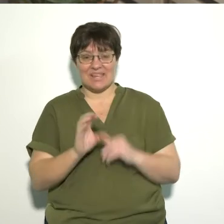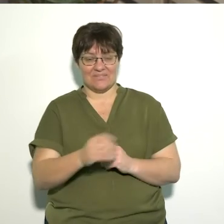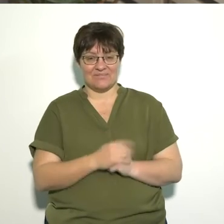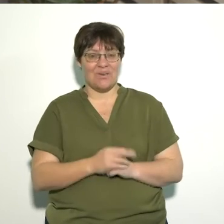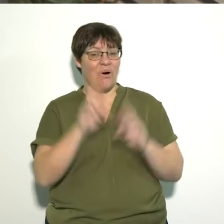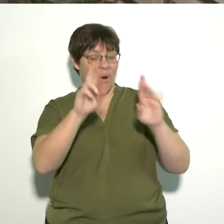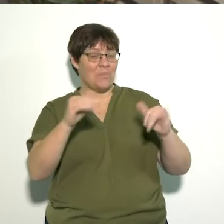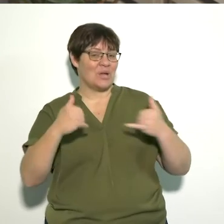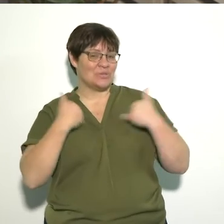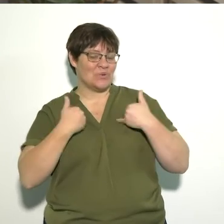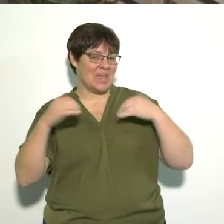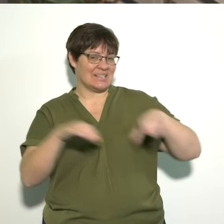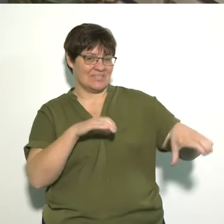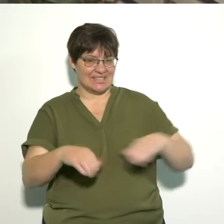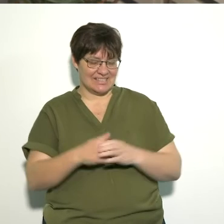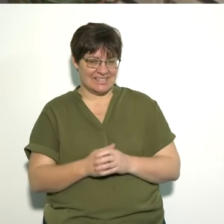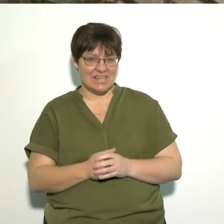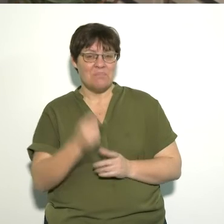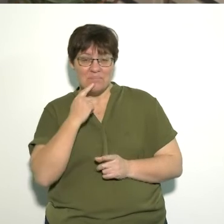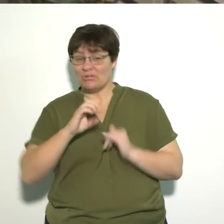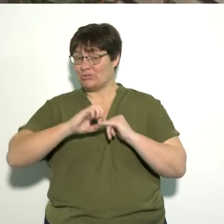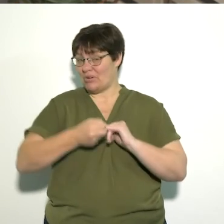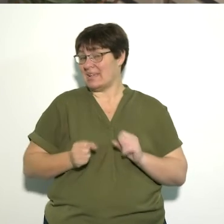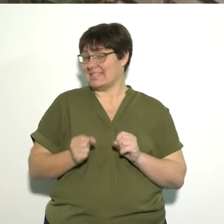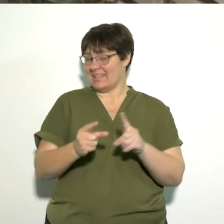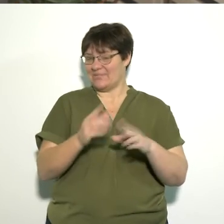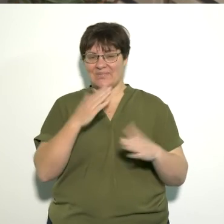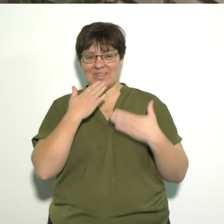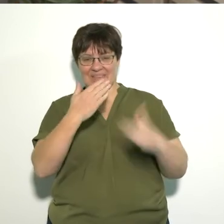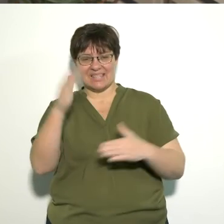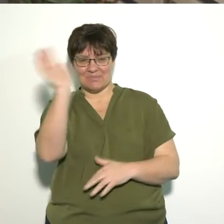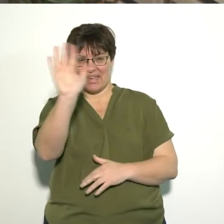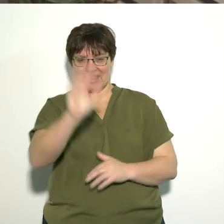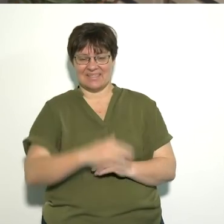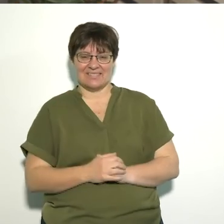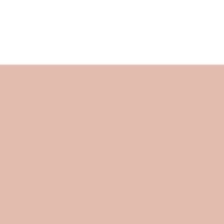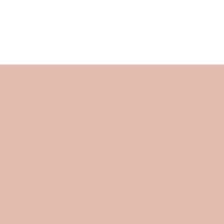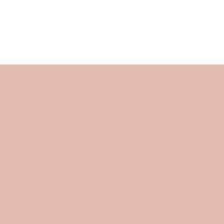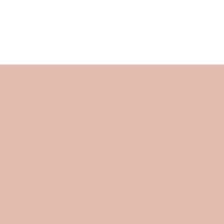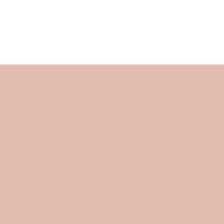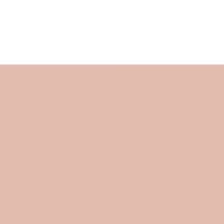I hope you enjoyed this activity and that you give them a go in your class. Thanks and goodbye.